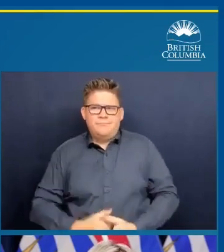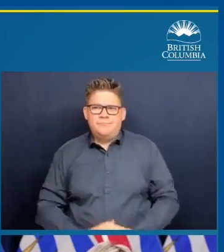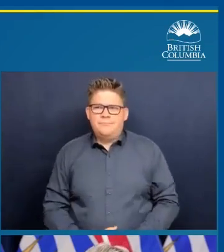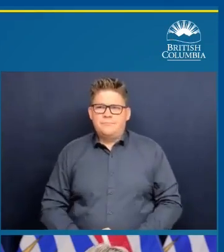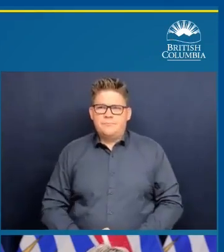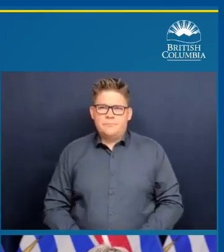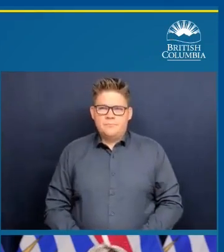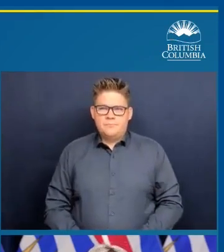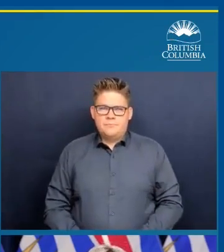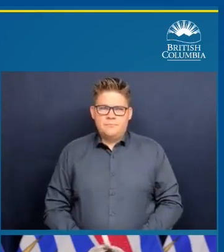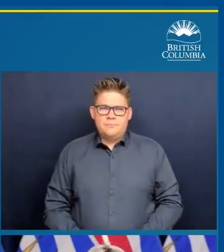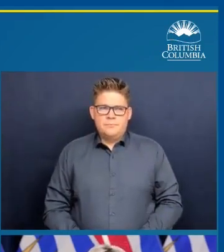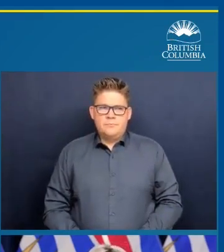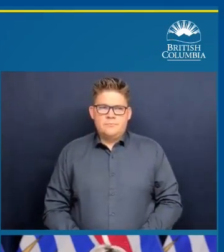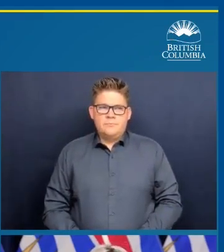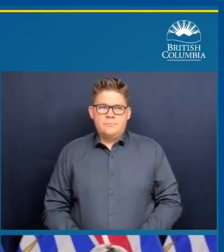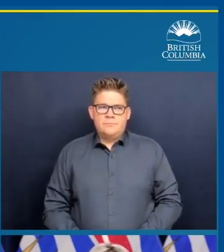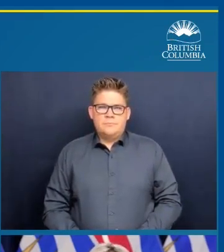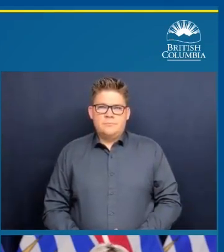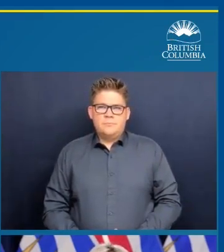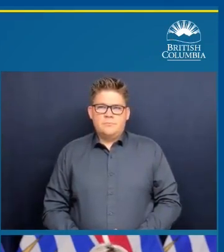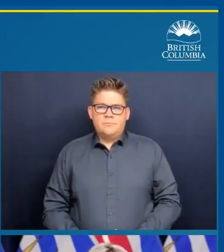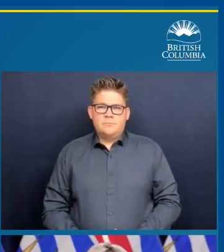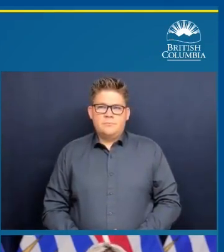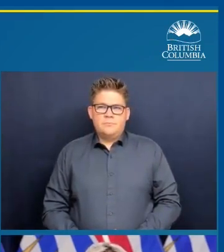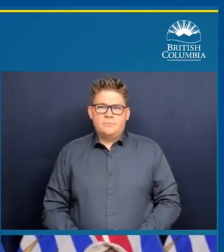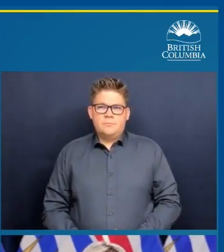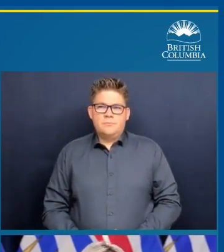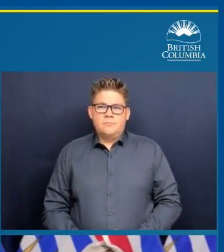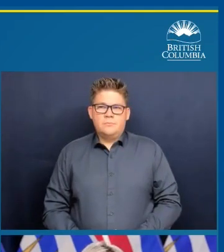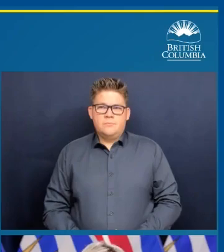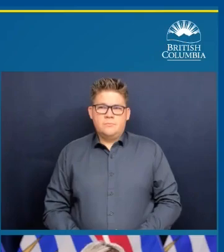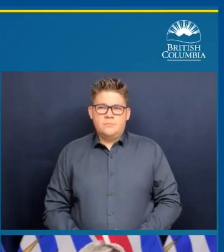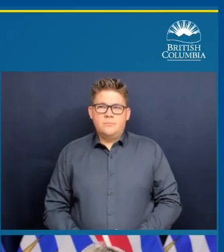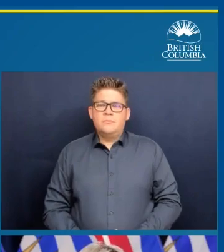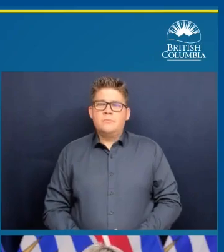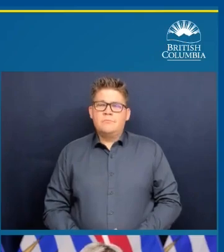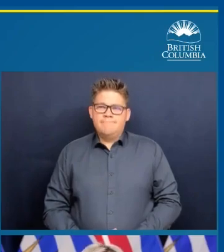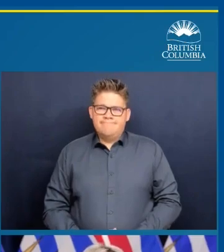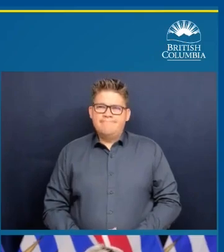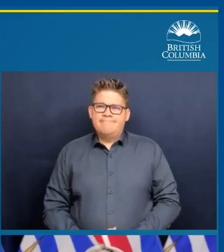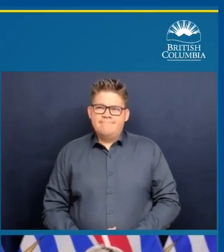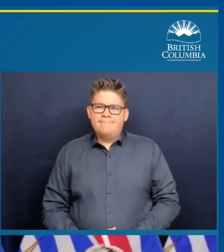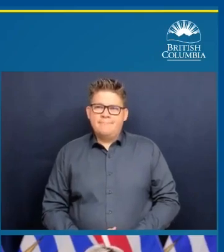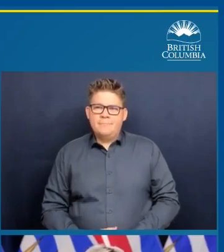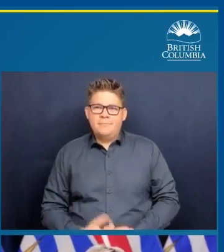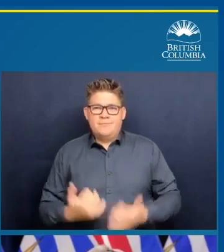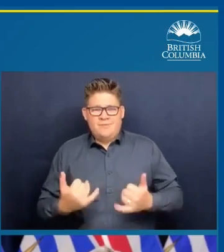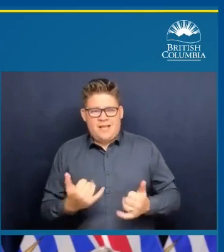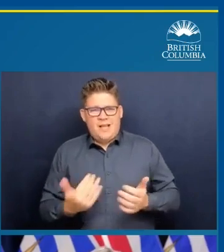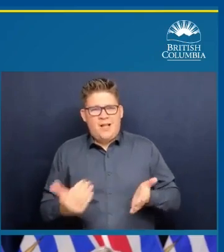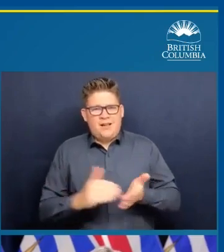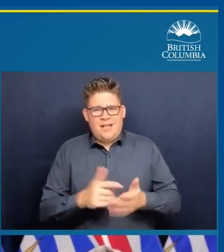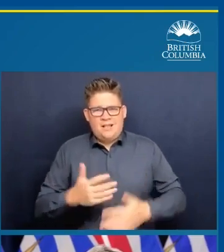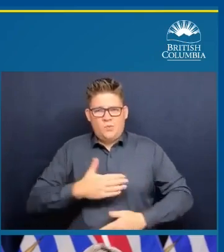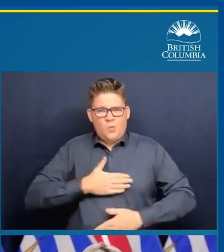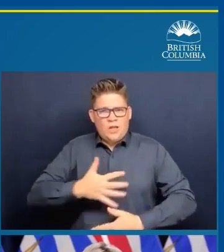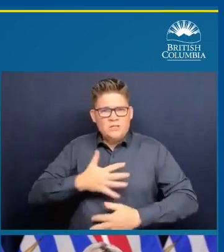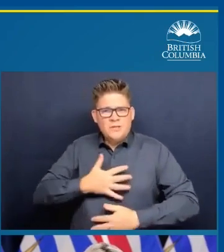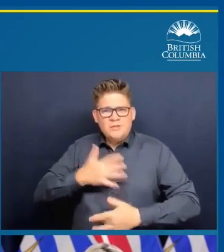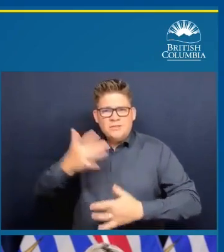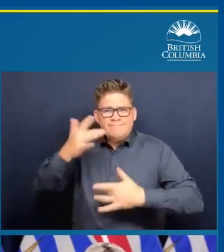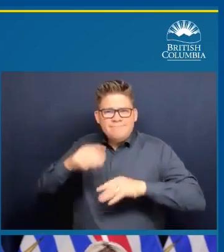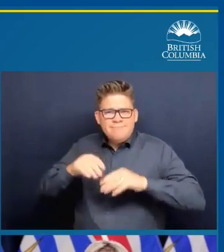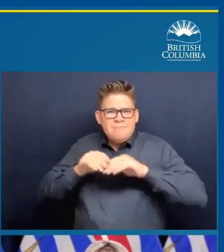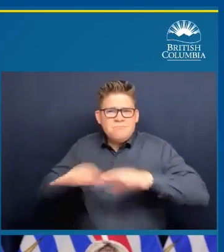So as we are going through the respiratory season, and as I mentioned, we knew that this was coming, and we've been preparing for this as